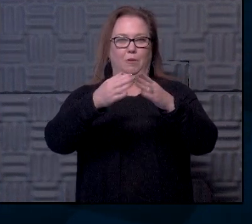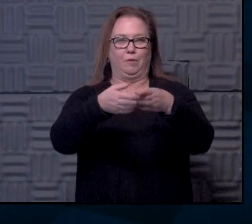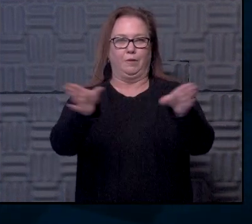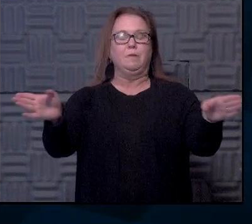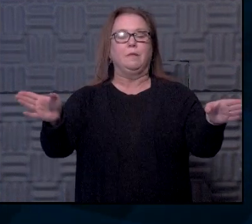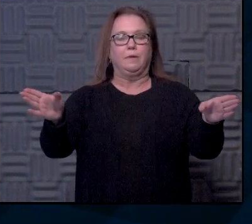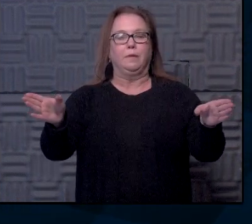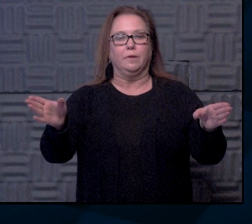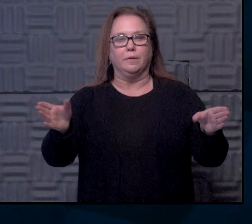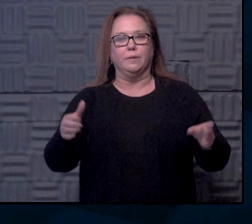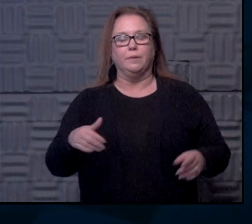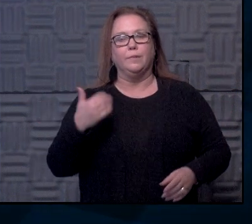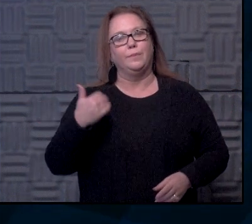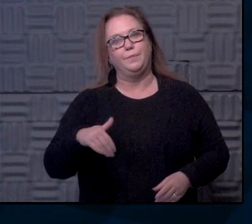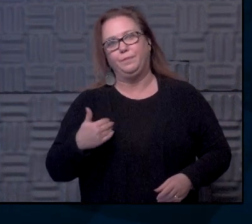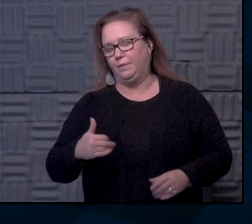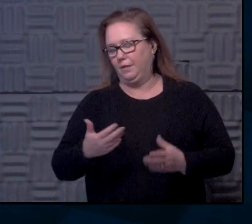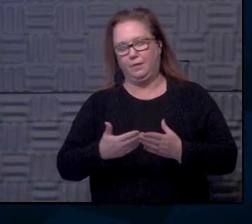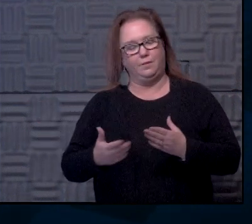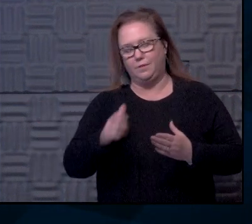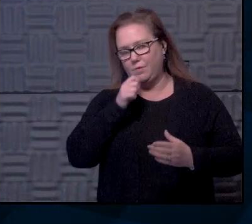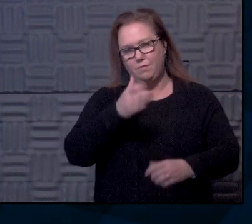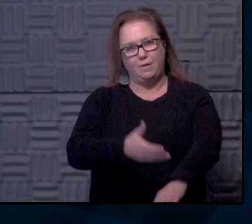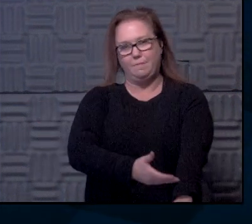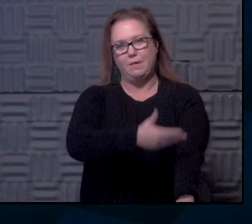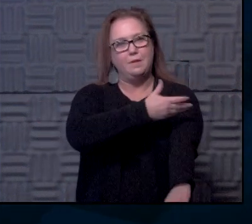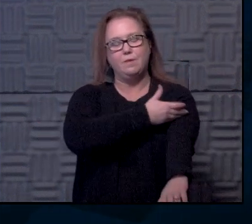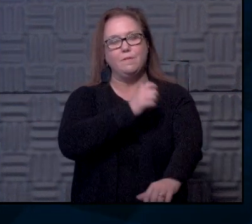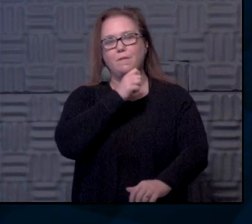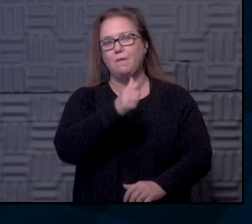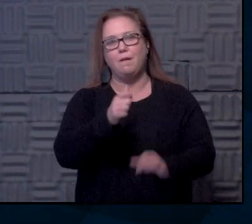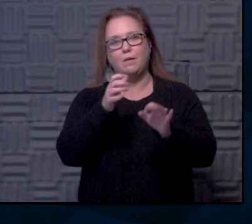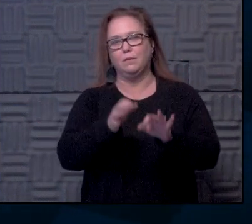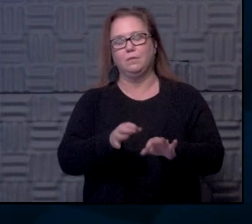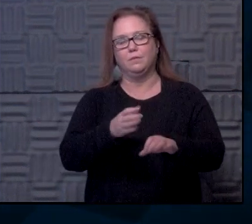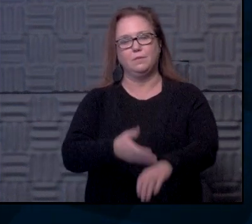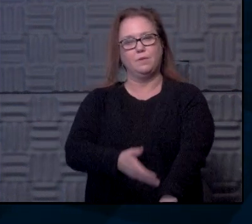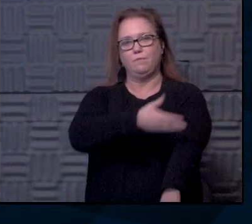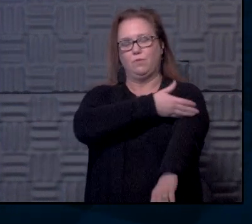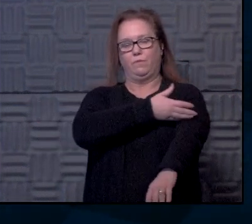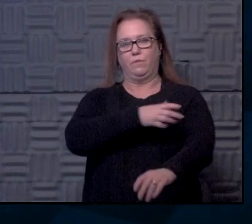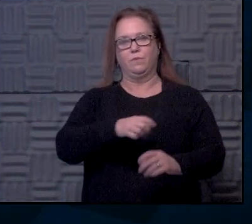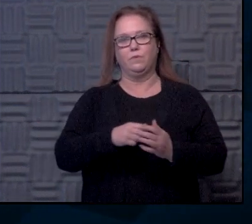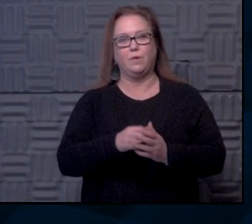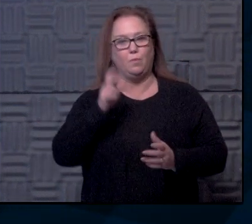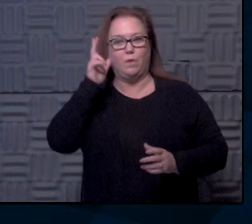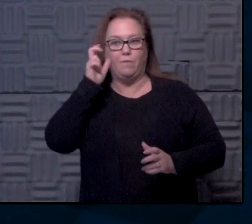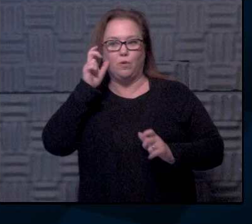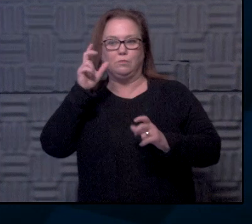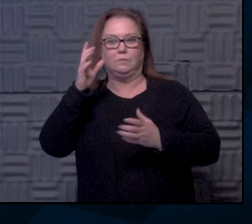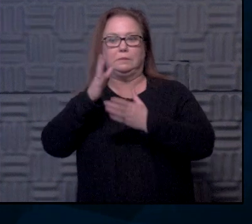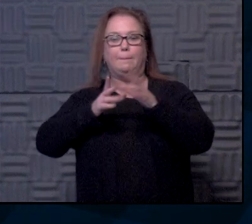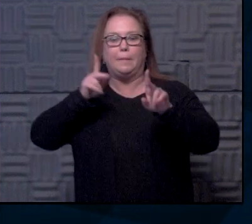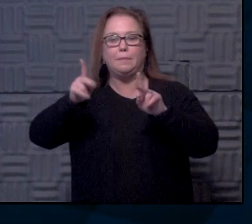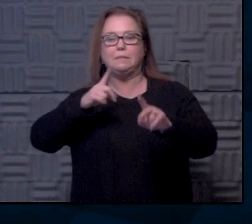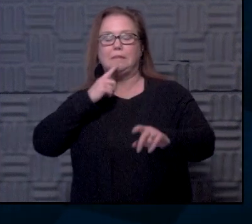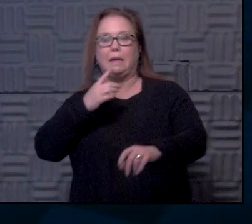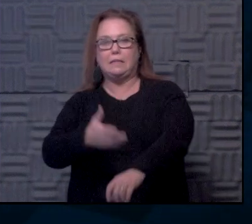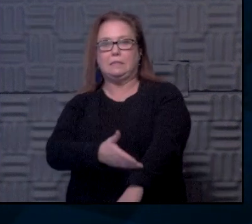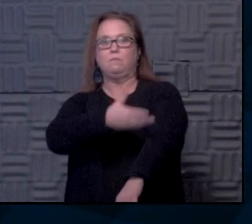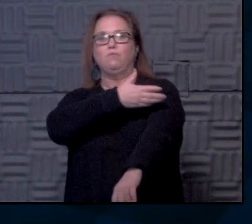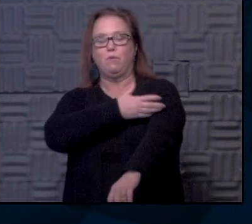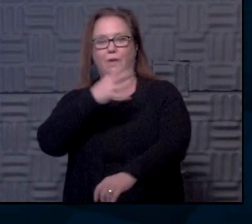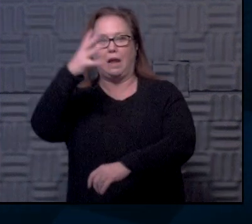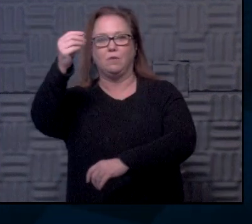things definitely are not better or even significantly better, as we may have heard a few people say outside